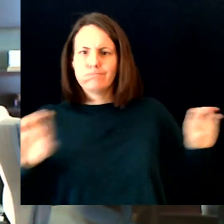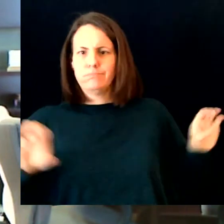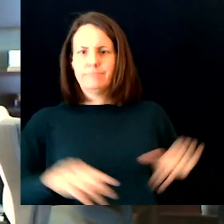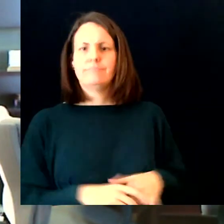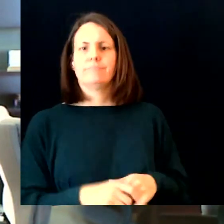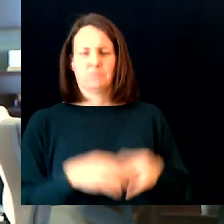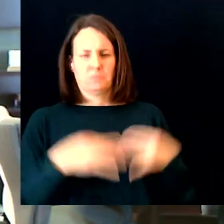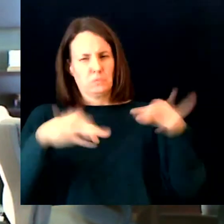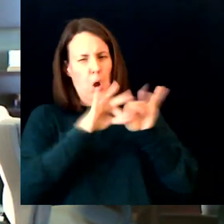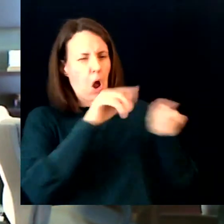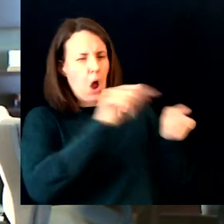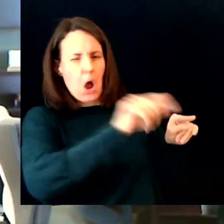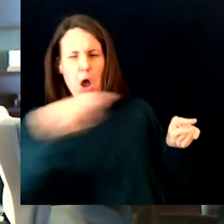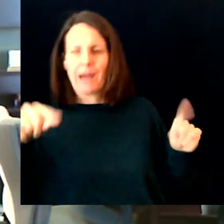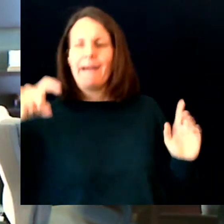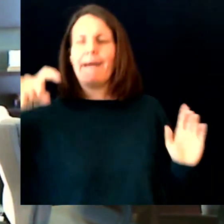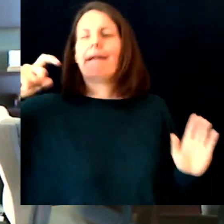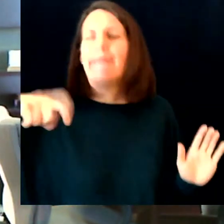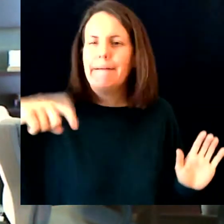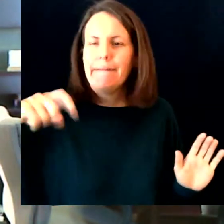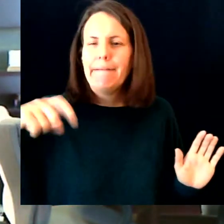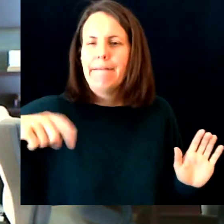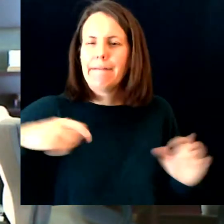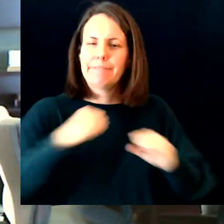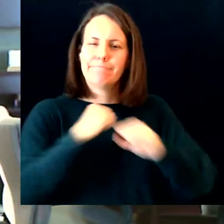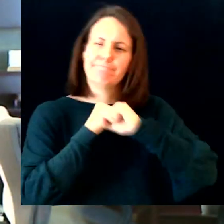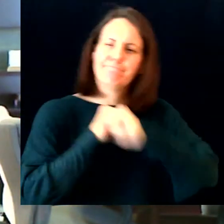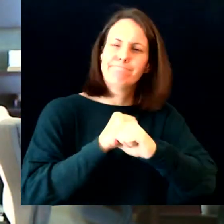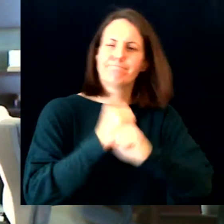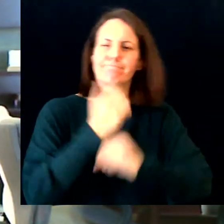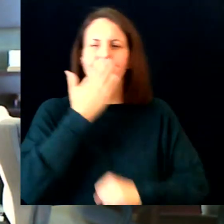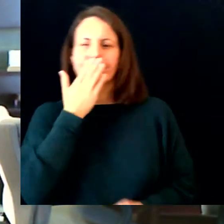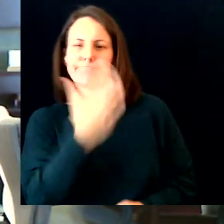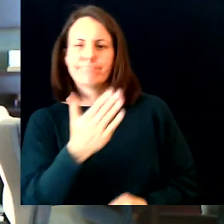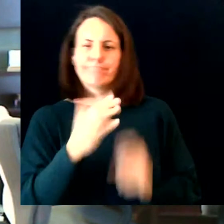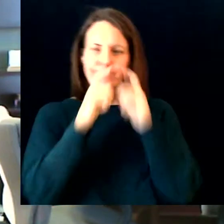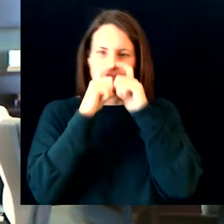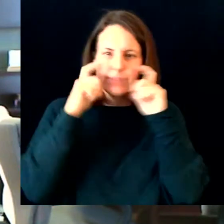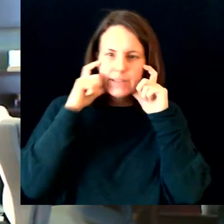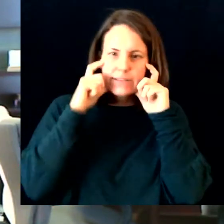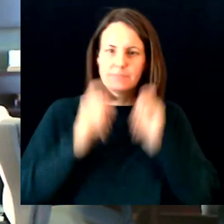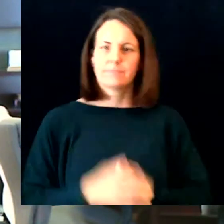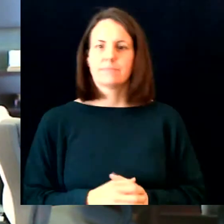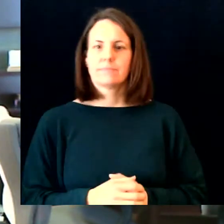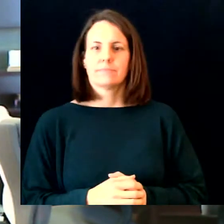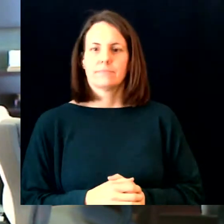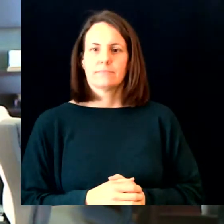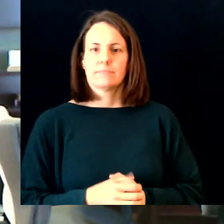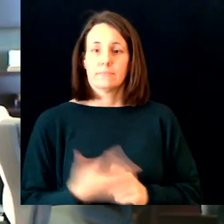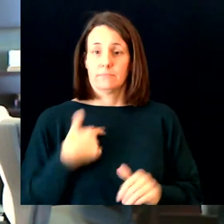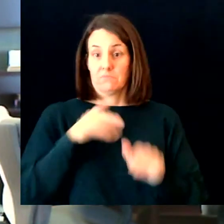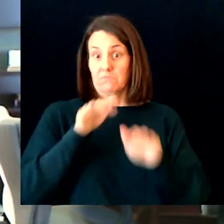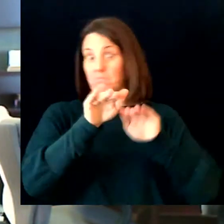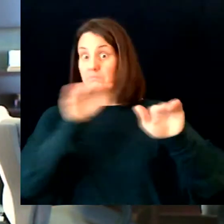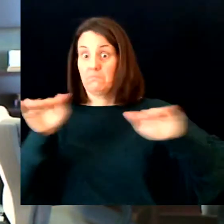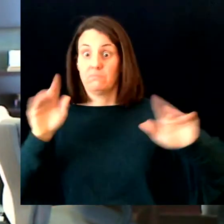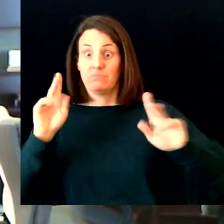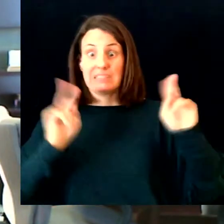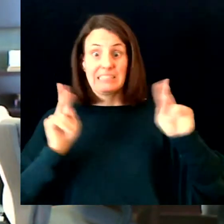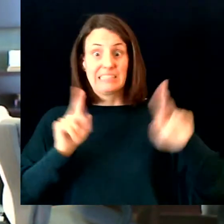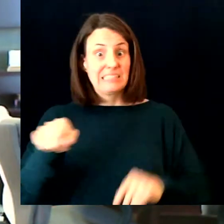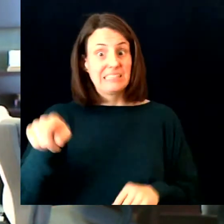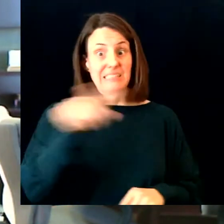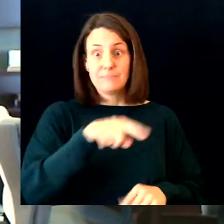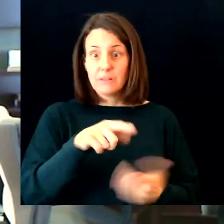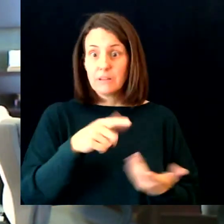local partners to see what they can do to source masks locally, because while it is the case that unlike